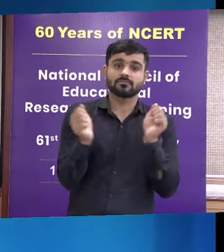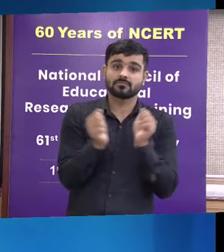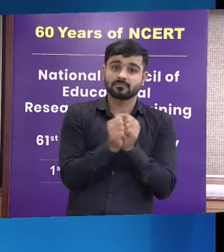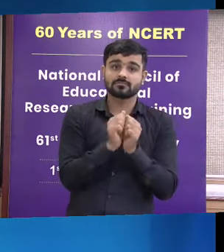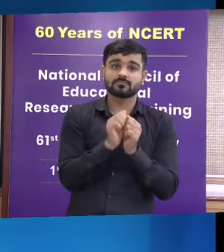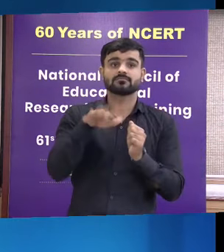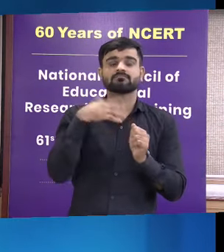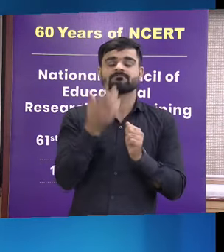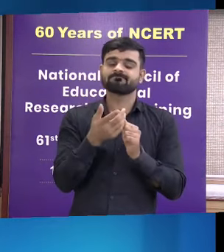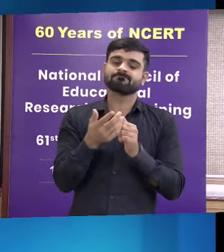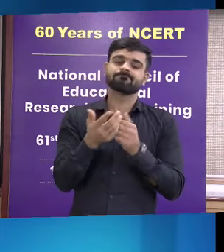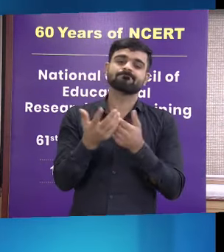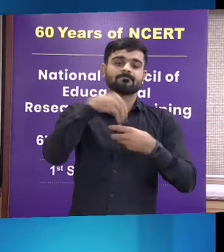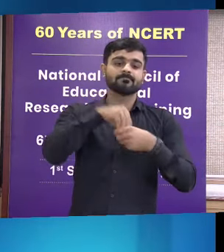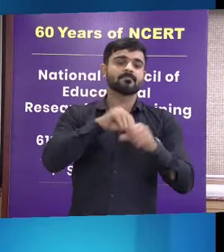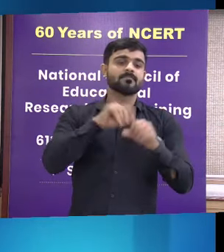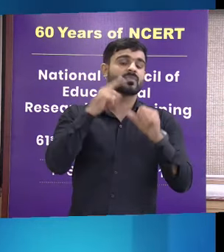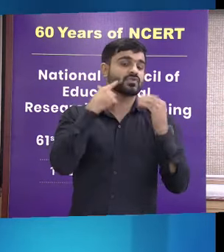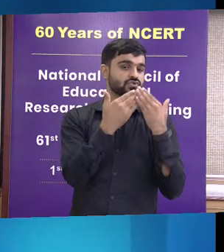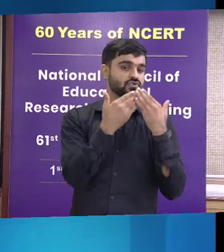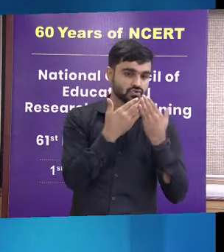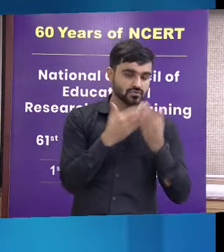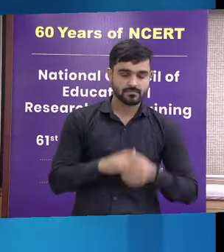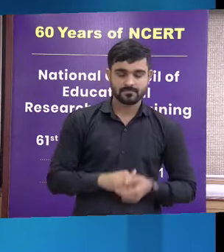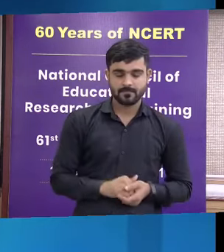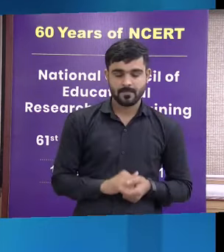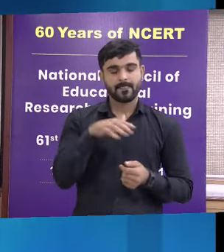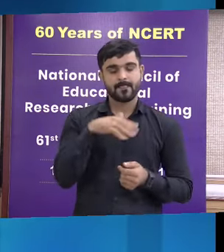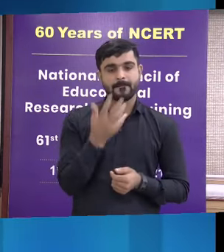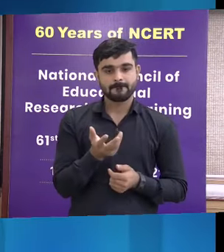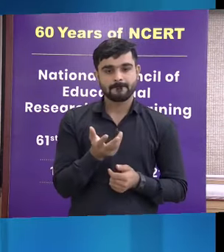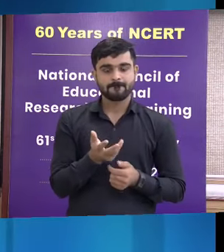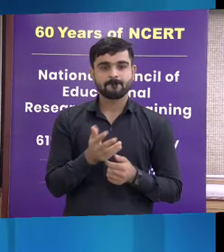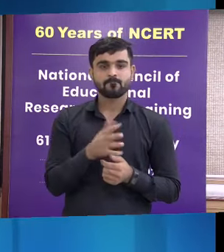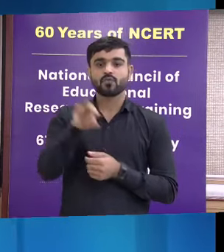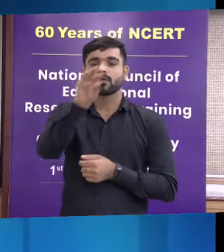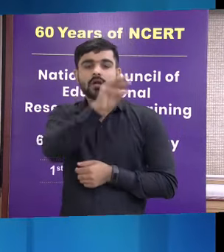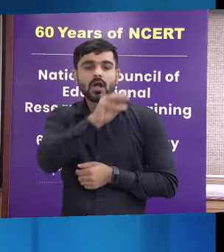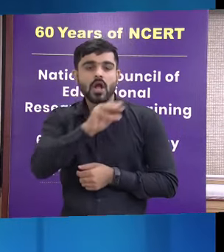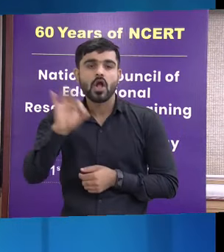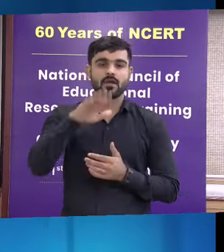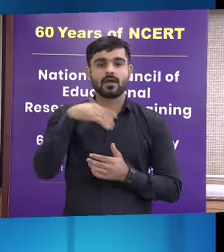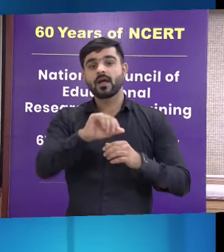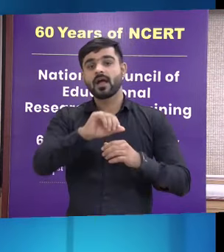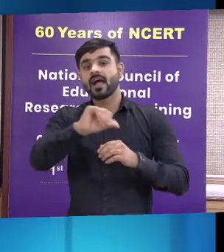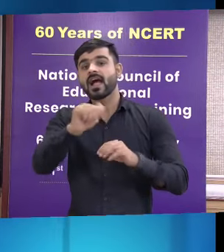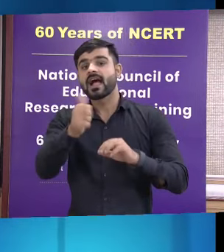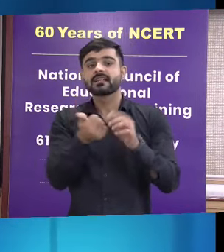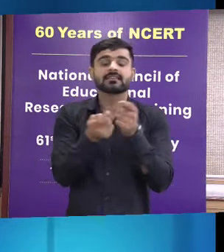the constituent institutes and regional office, and